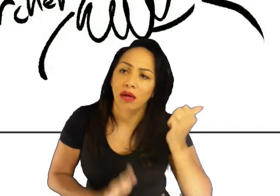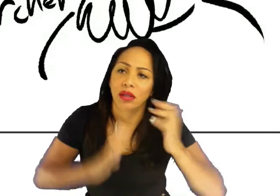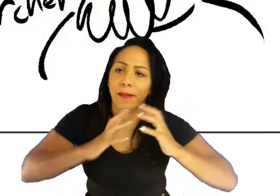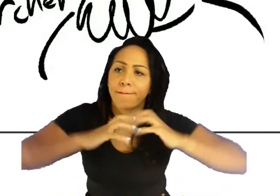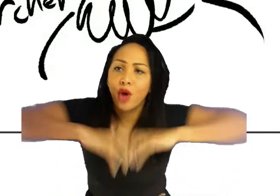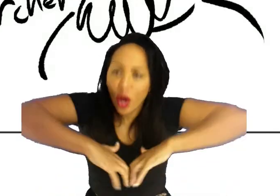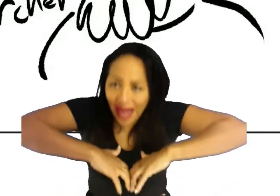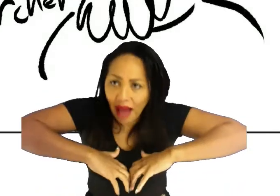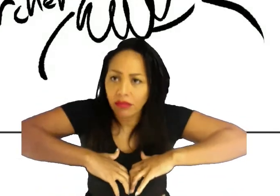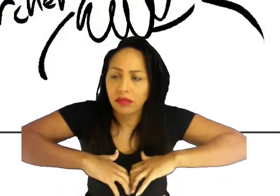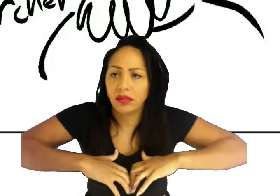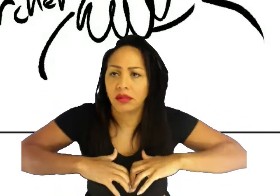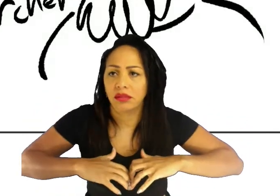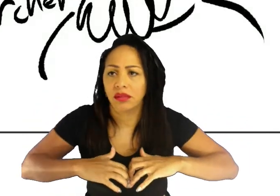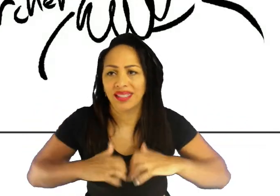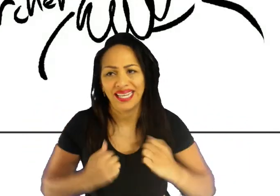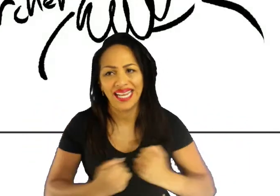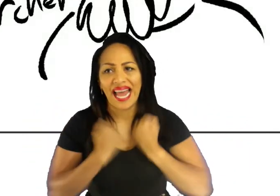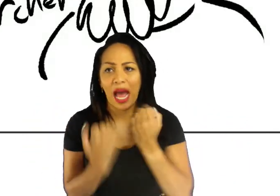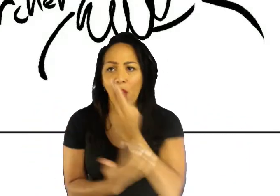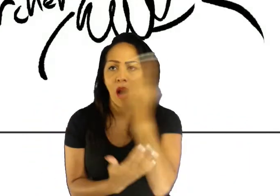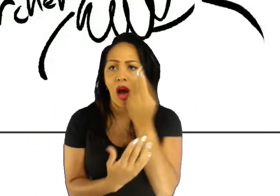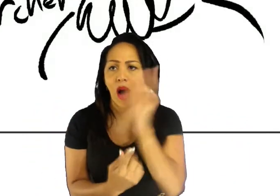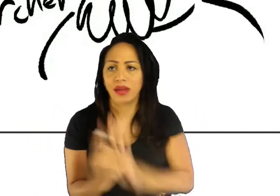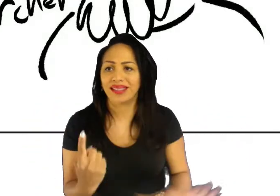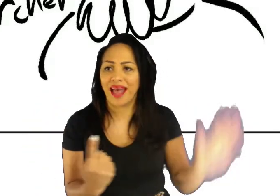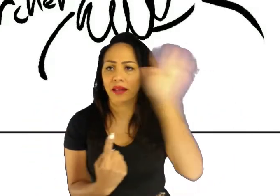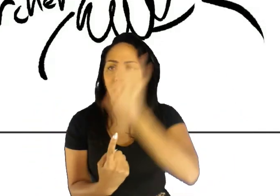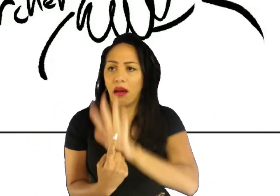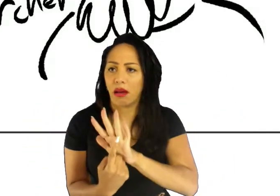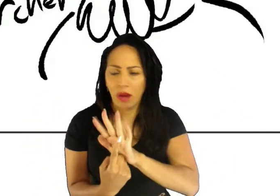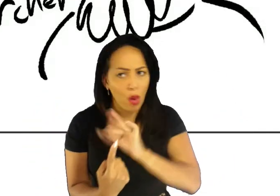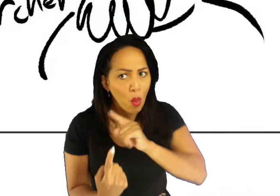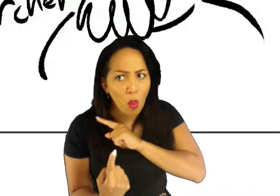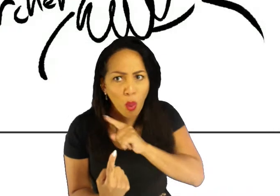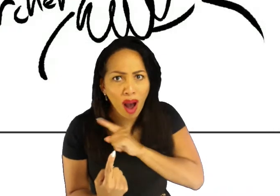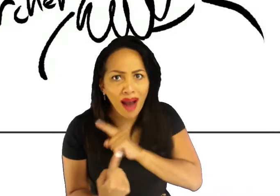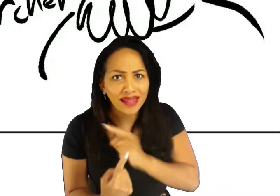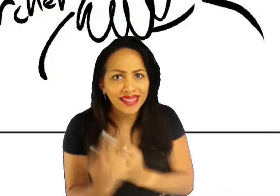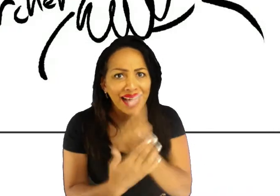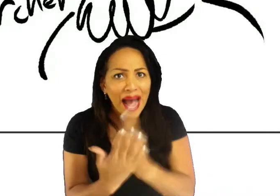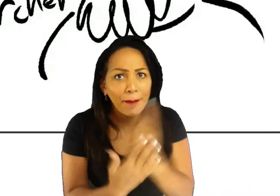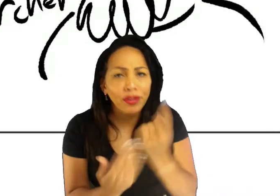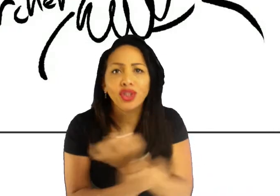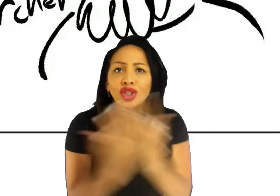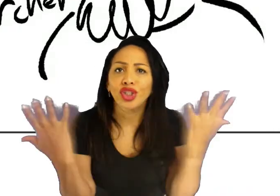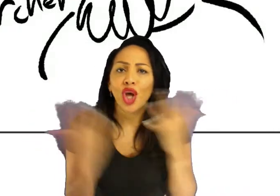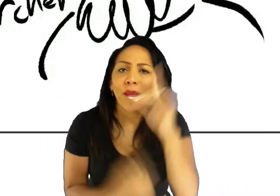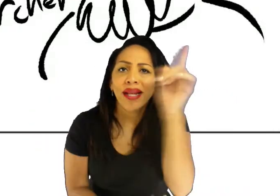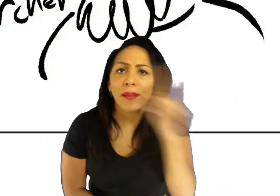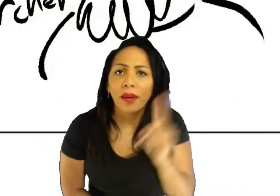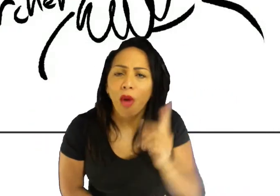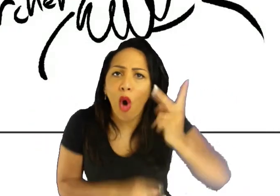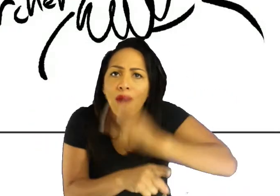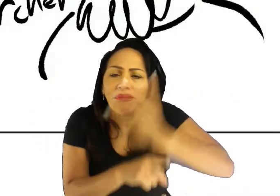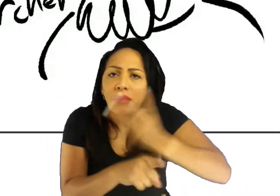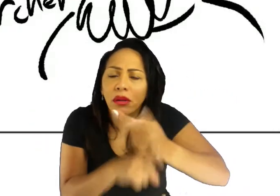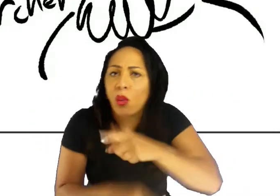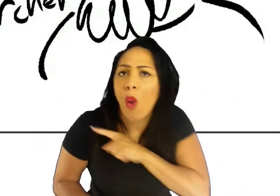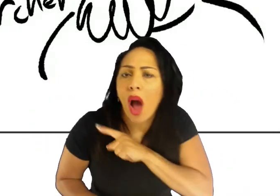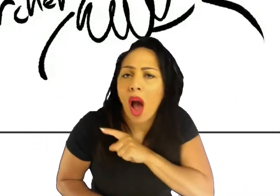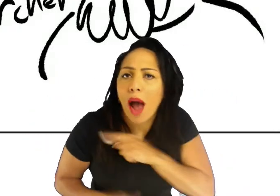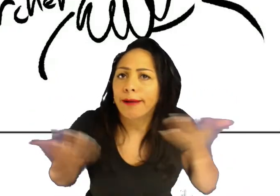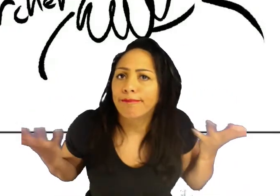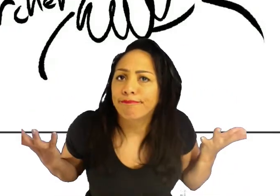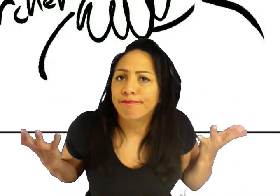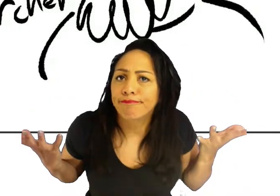the country and why it happens to so many people in the sector so often. I'm also